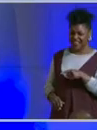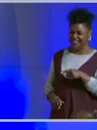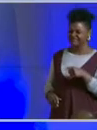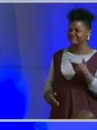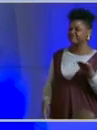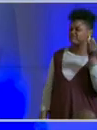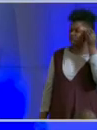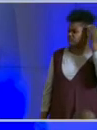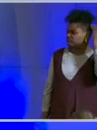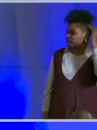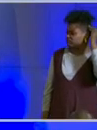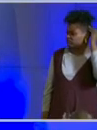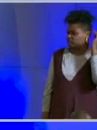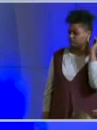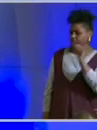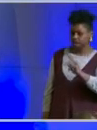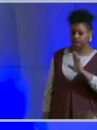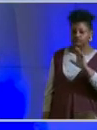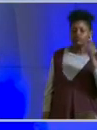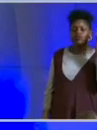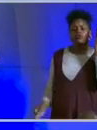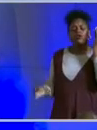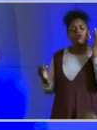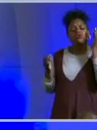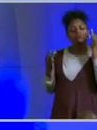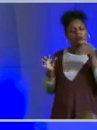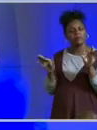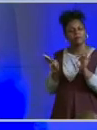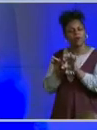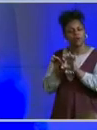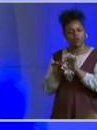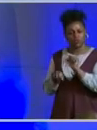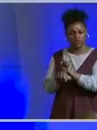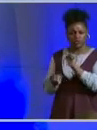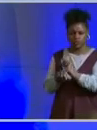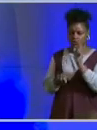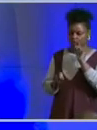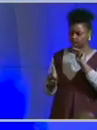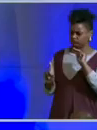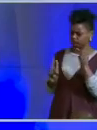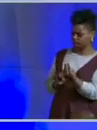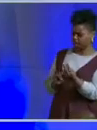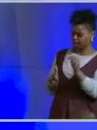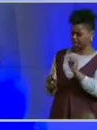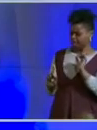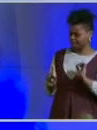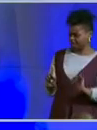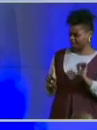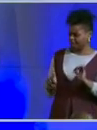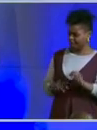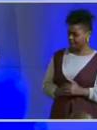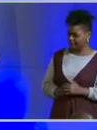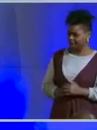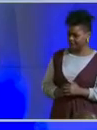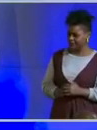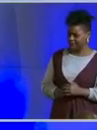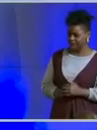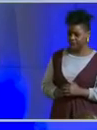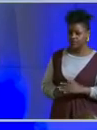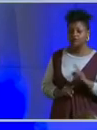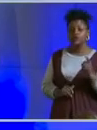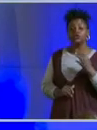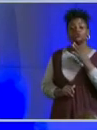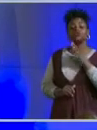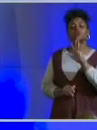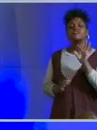your thoughts on this important work, and we're going to look at this in a couple of different ways. First, panelists, I'd like your feedback